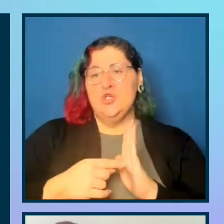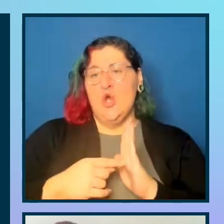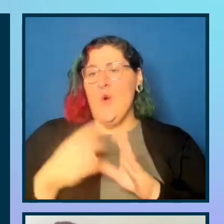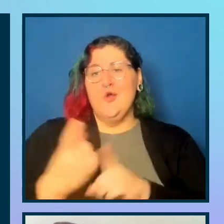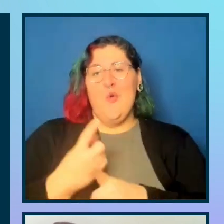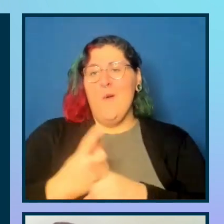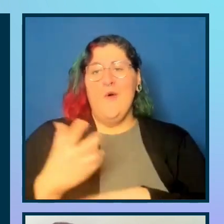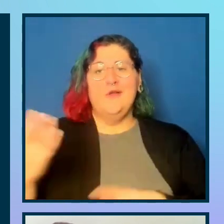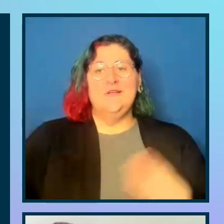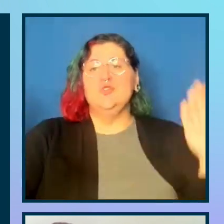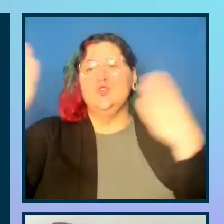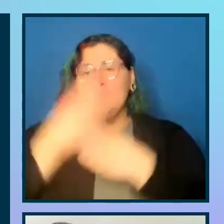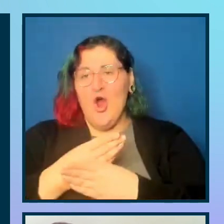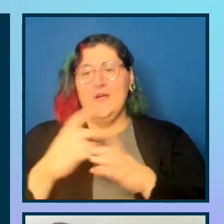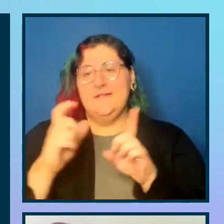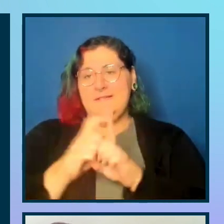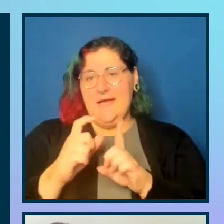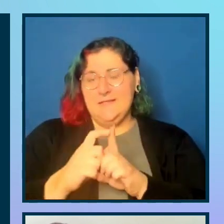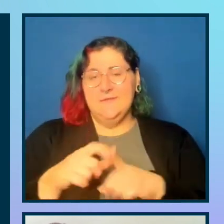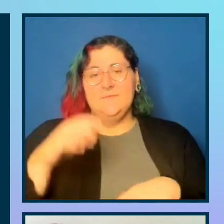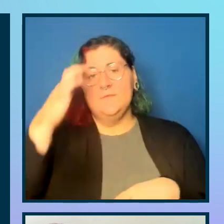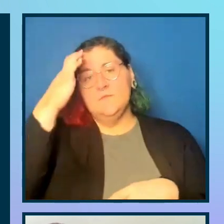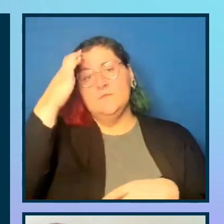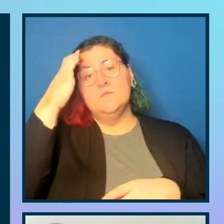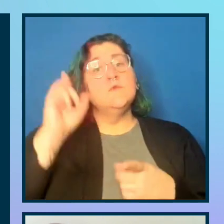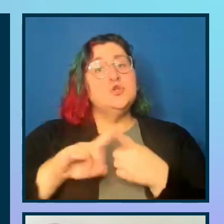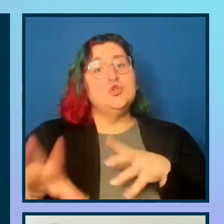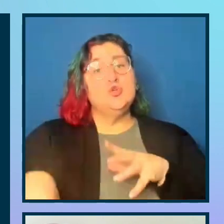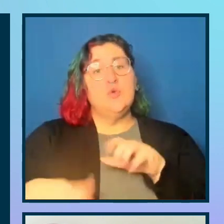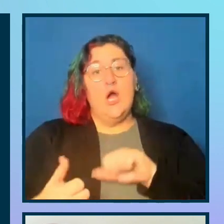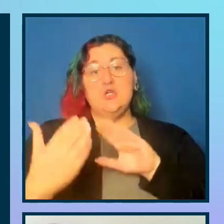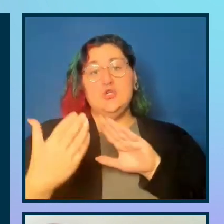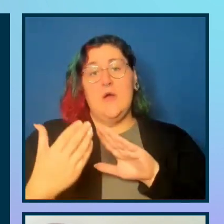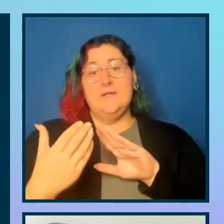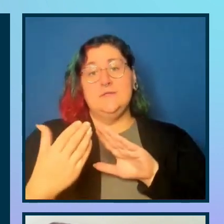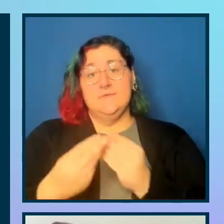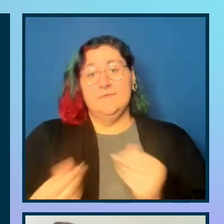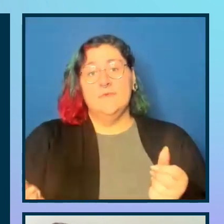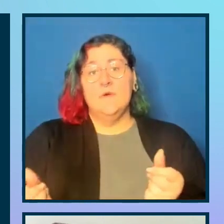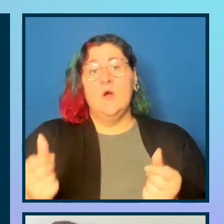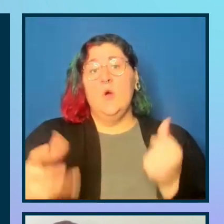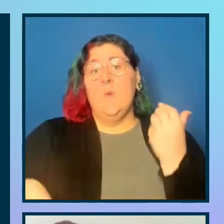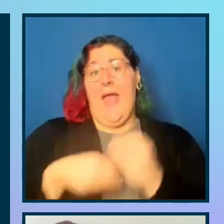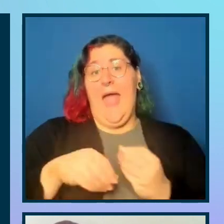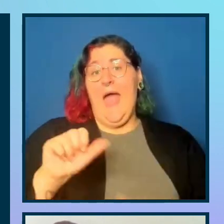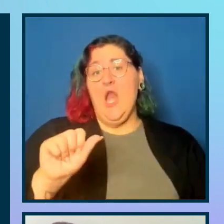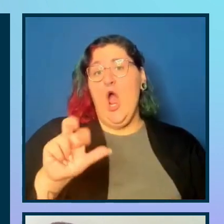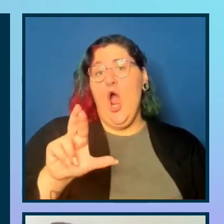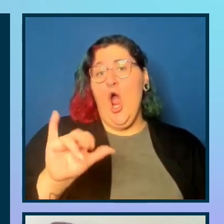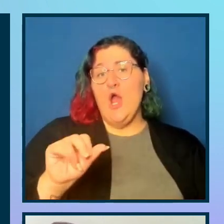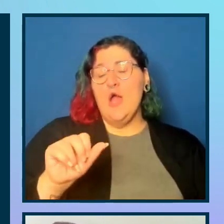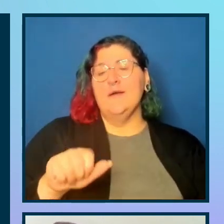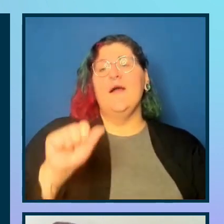to address this, we add in an aria label. Now the aria label is camel cased, or so basically it